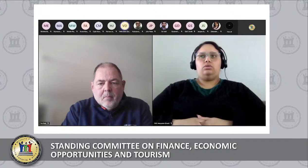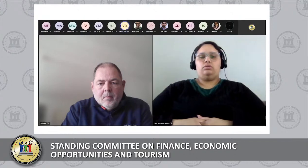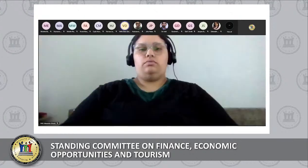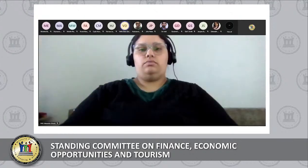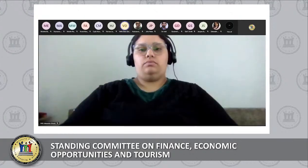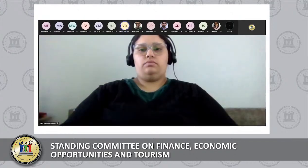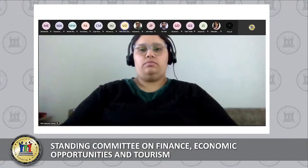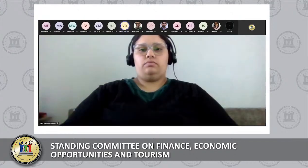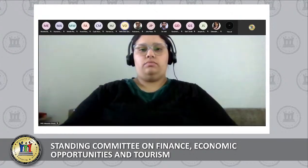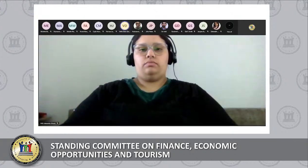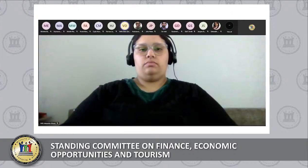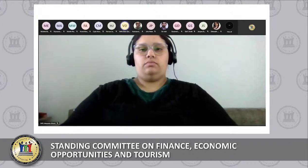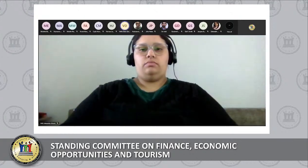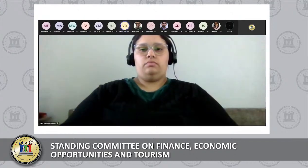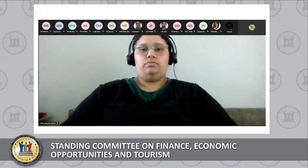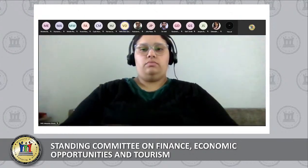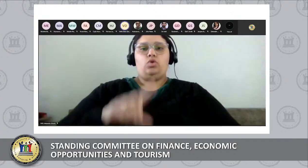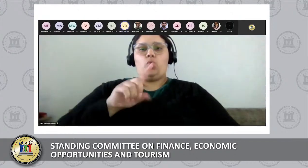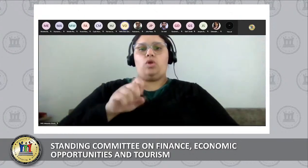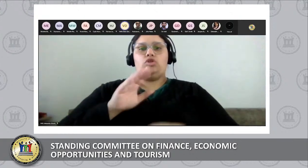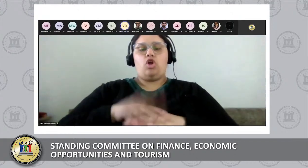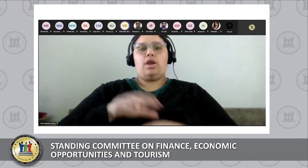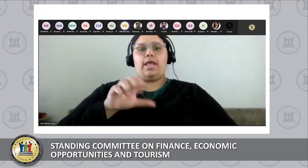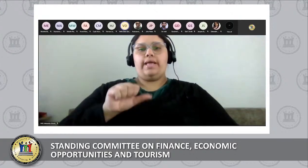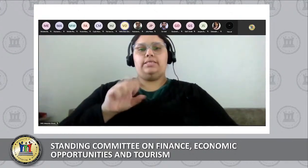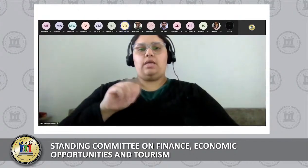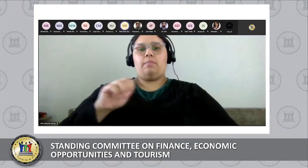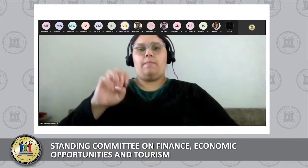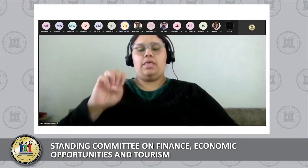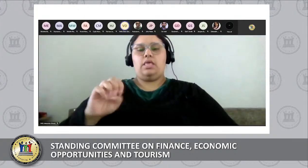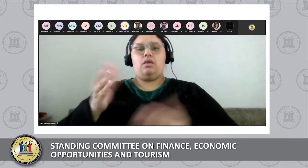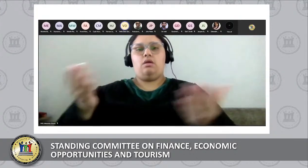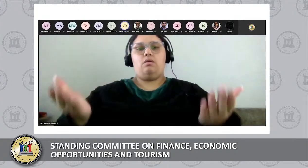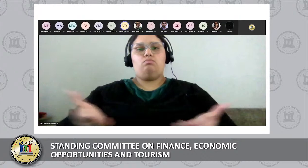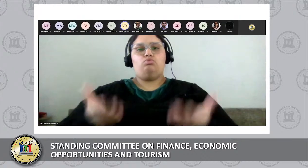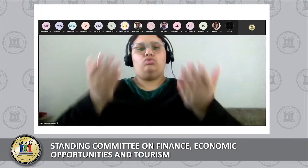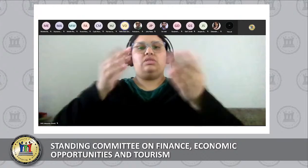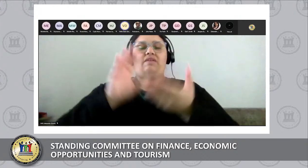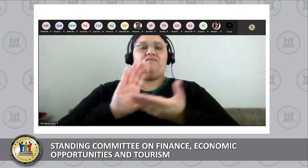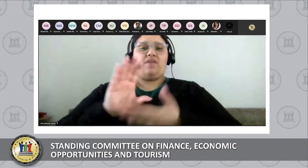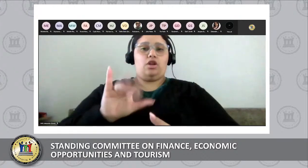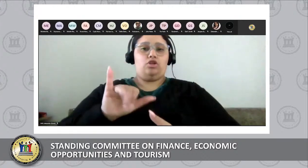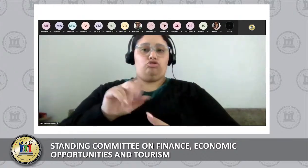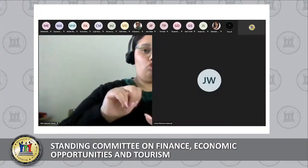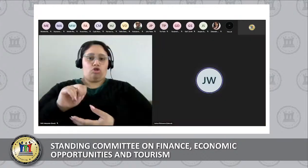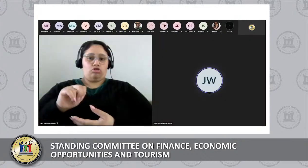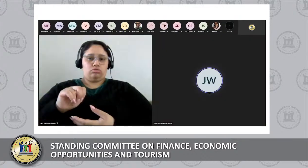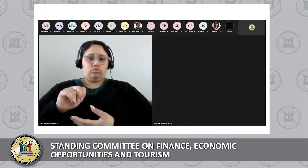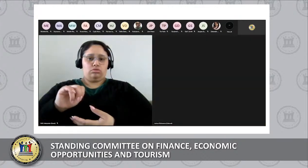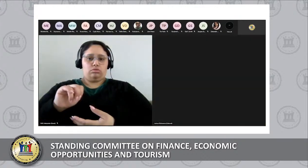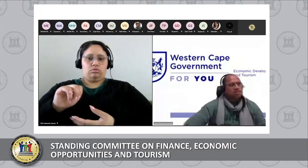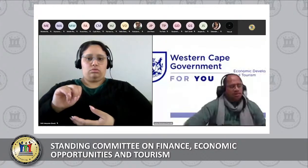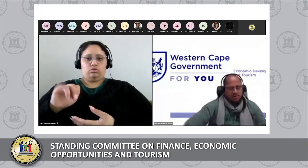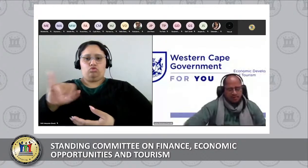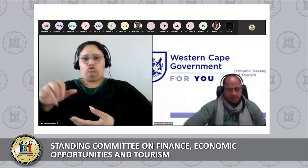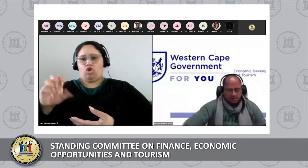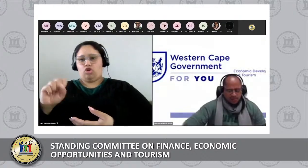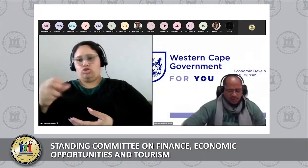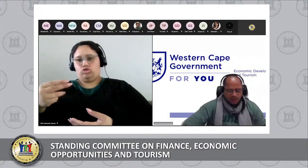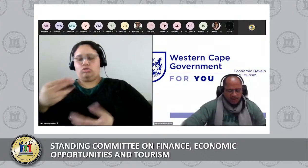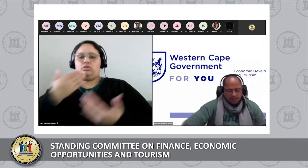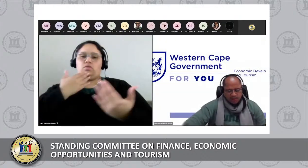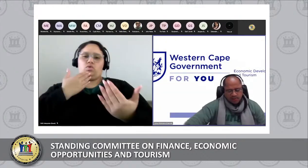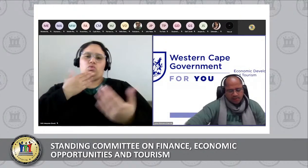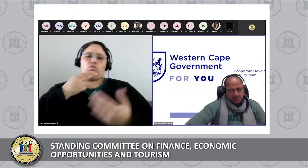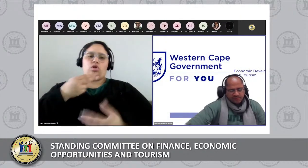And then the question on SMME Booster Fund, John or Josh? So thanks,